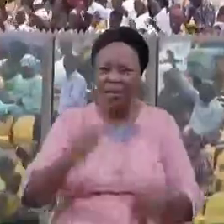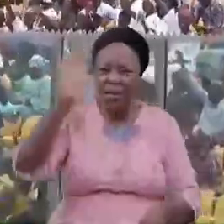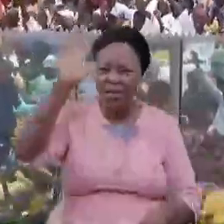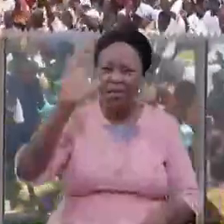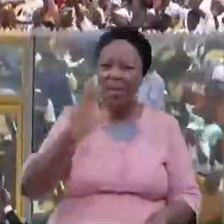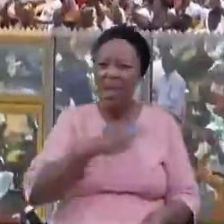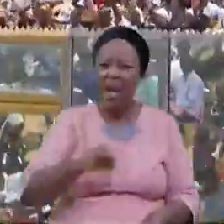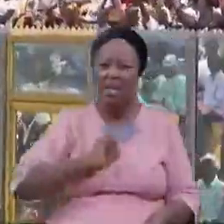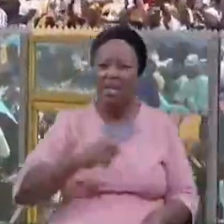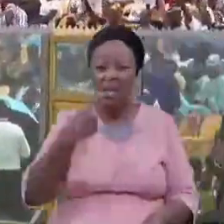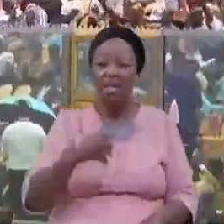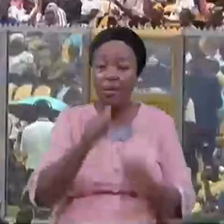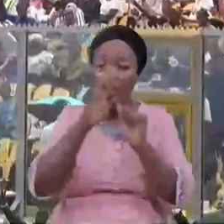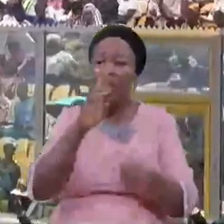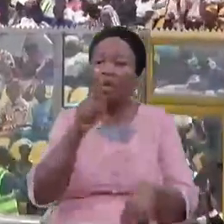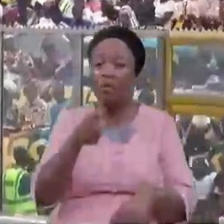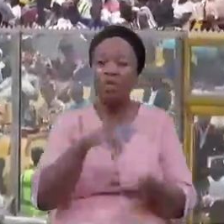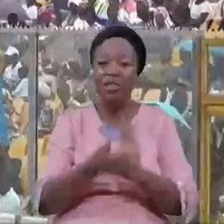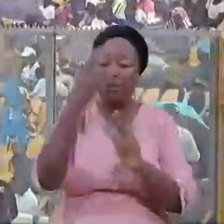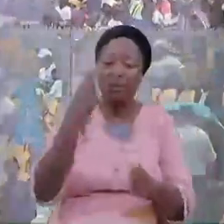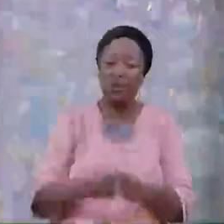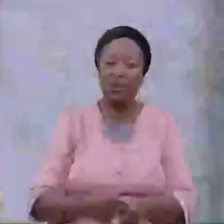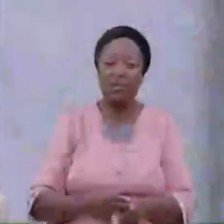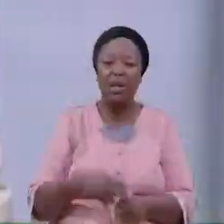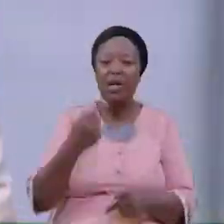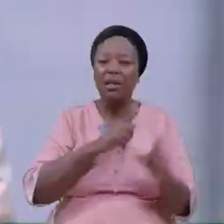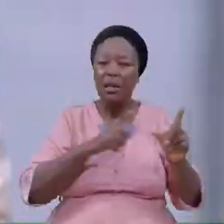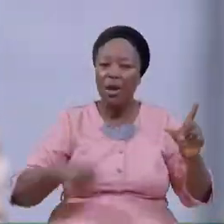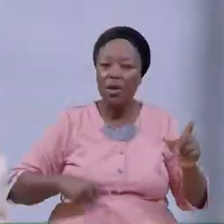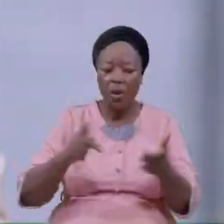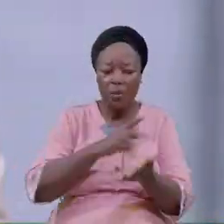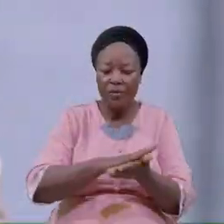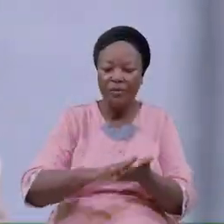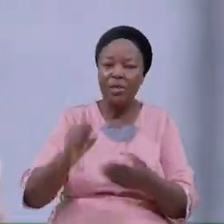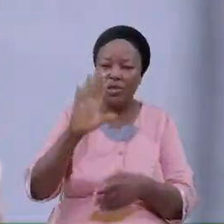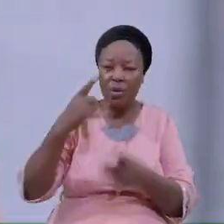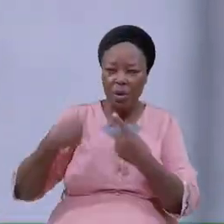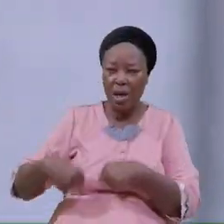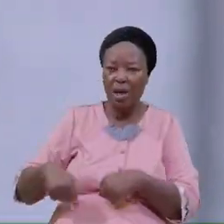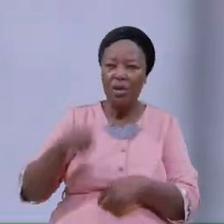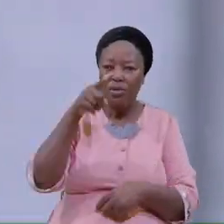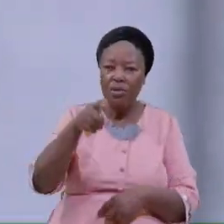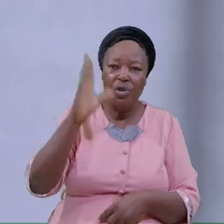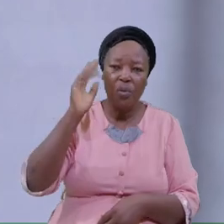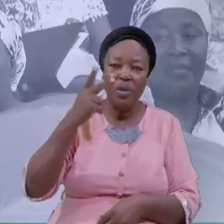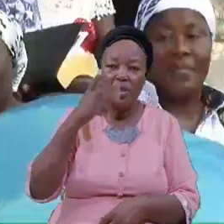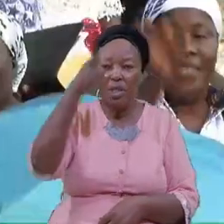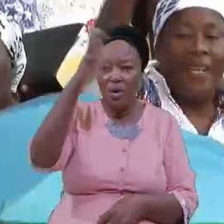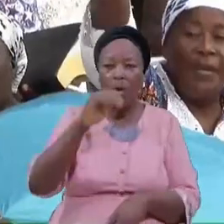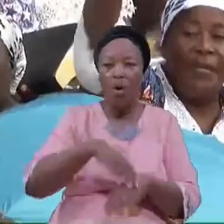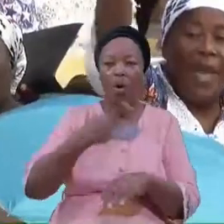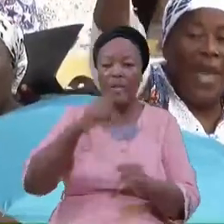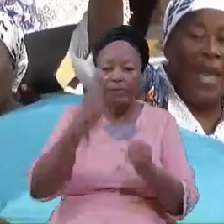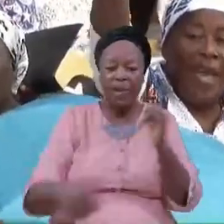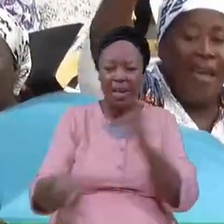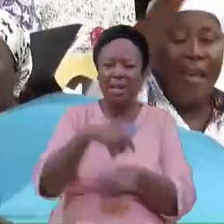êtes heureux. The Lord purifies your heart. You will see God on the final day. Que Dieu purifie